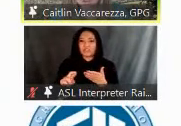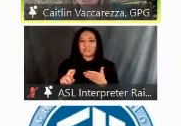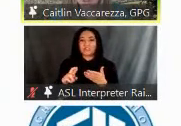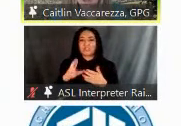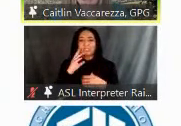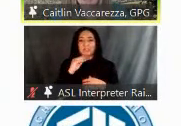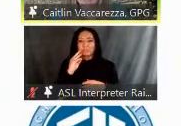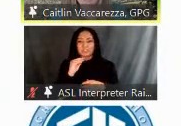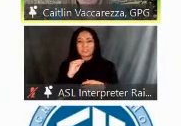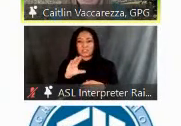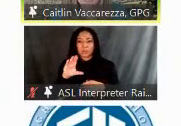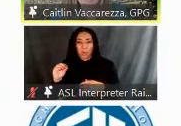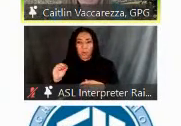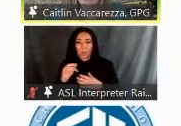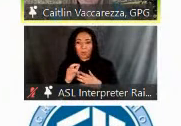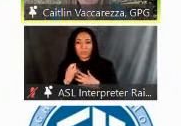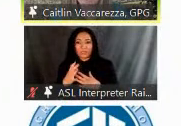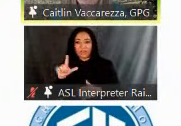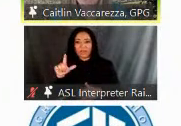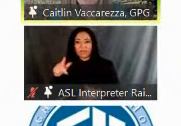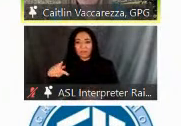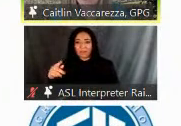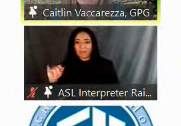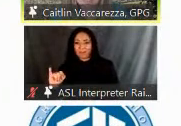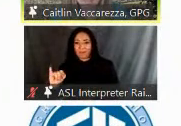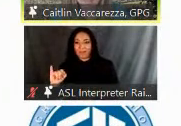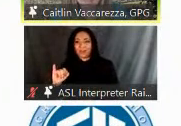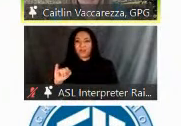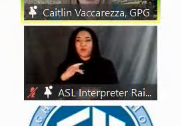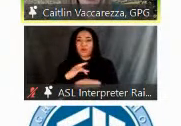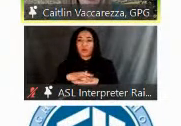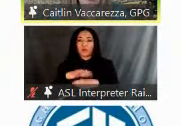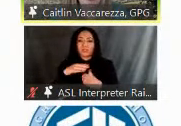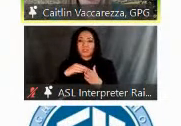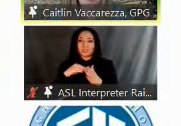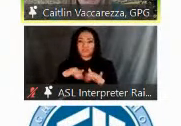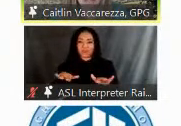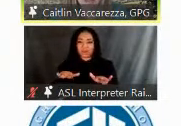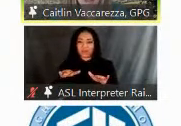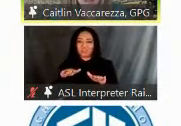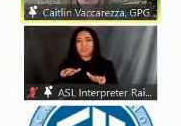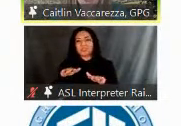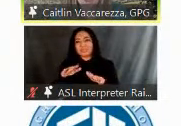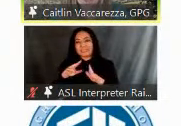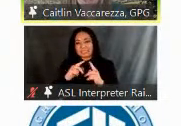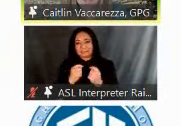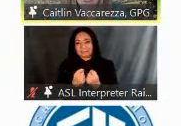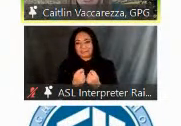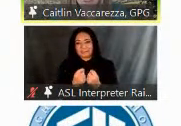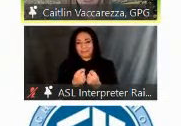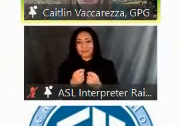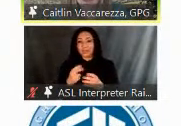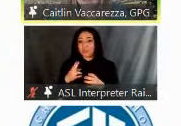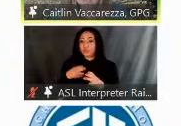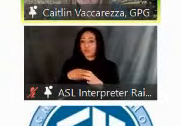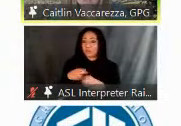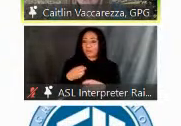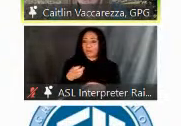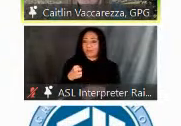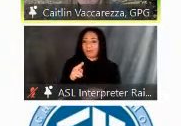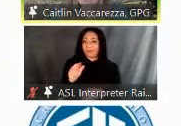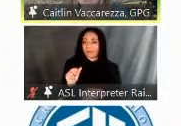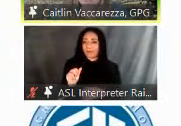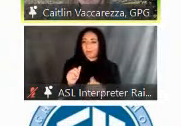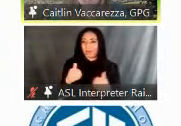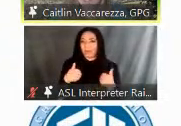and co-leader of LPI's Early Childhood Learning team. Joining Hannah, we have Nina Boothie,